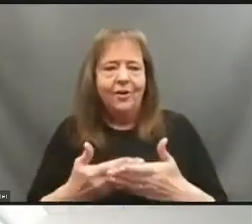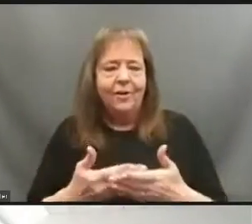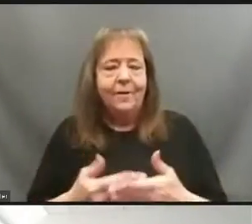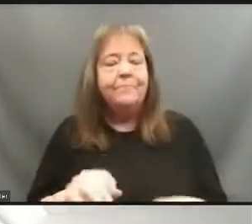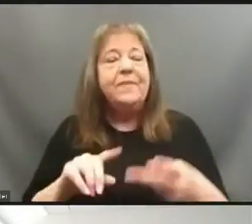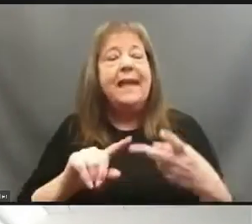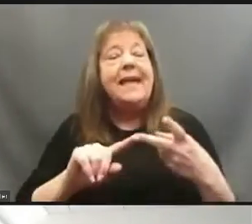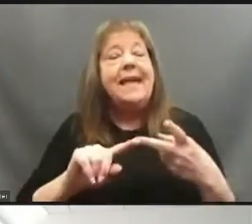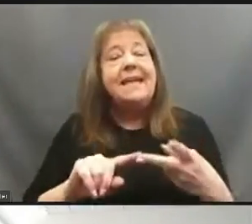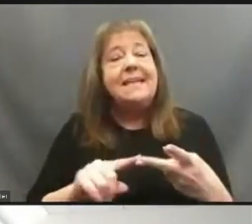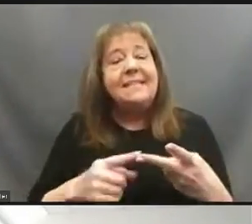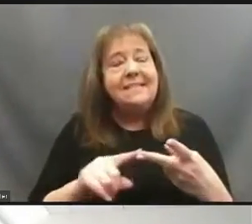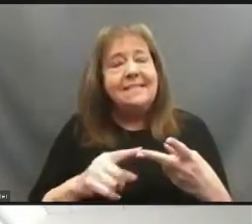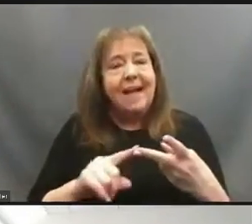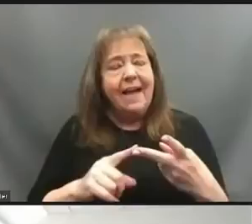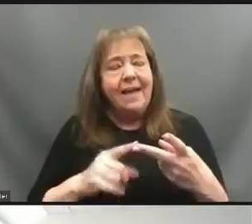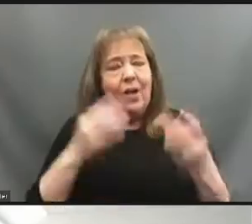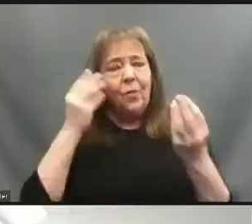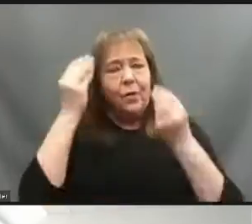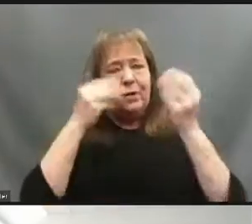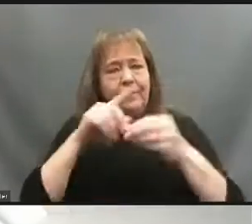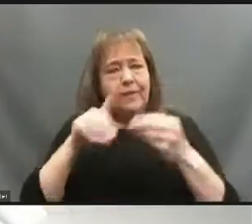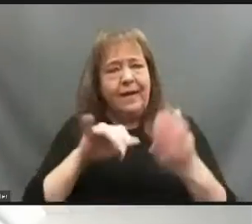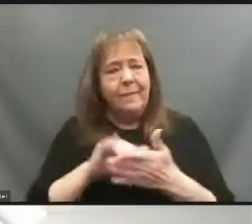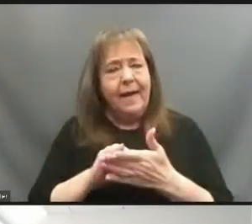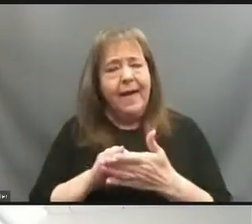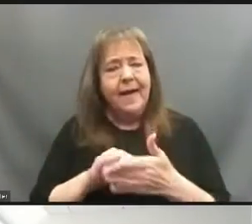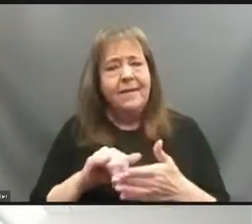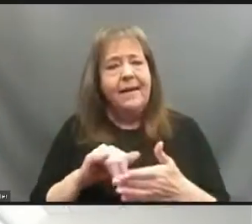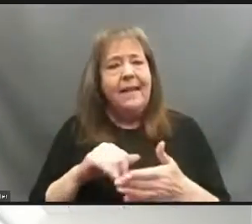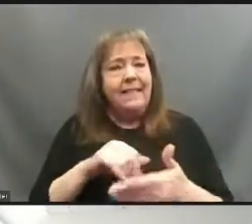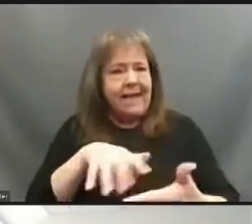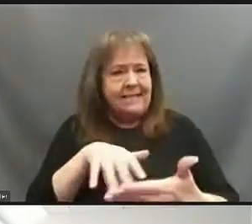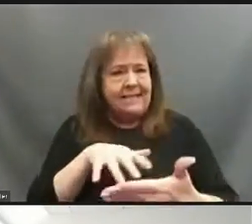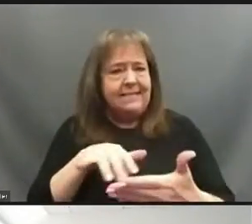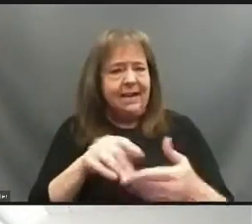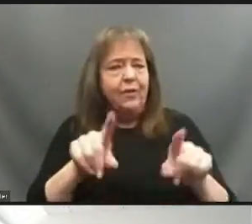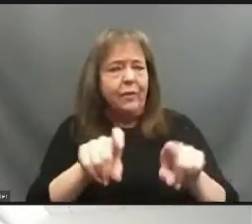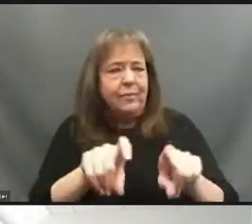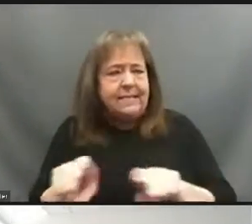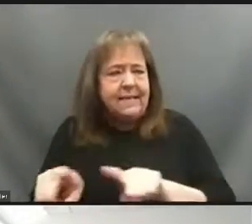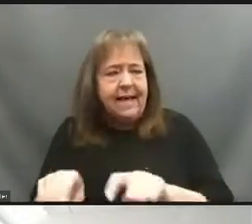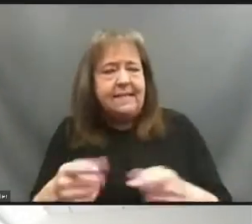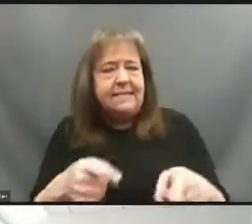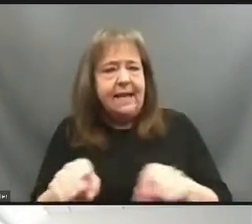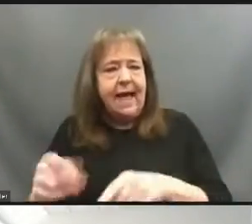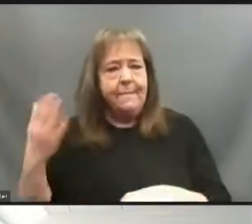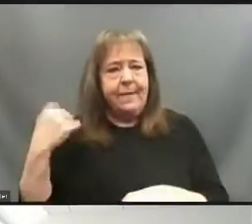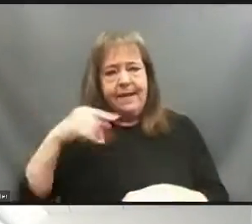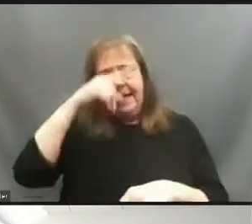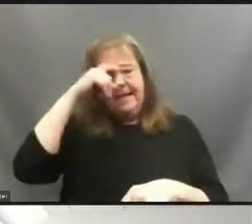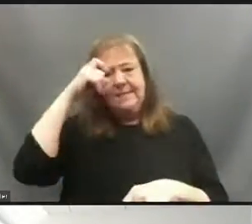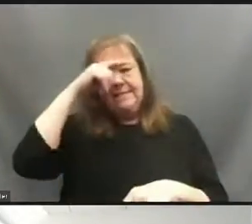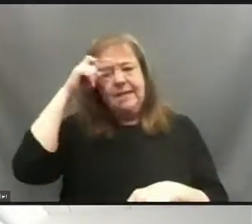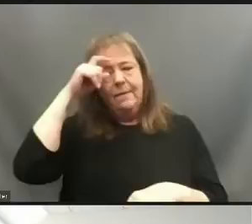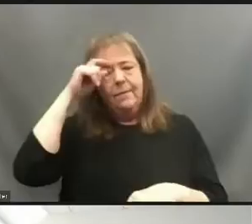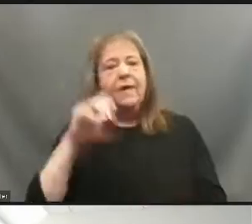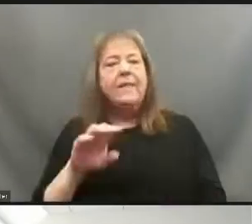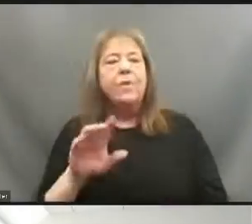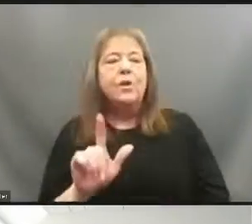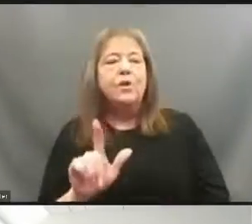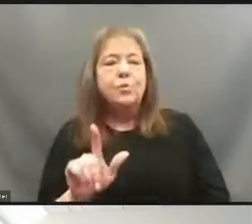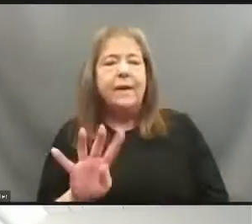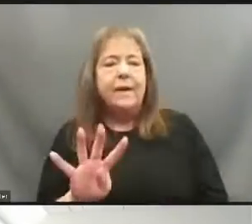was done this past summer when it was published, there are 24